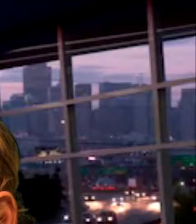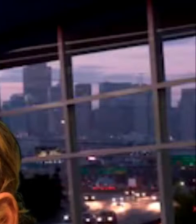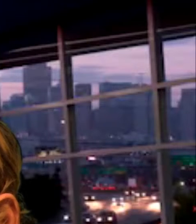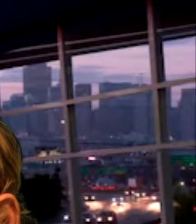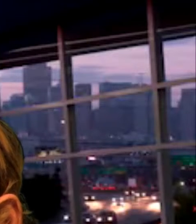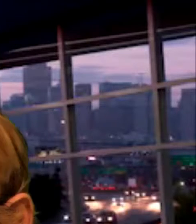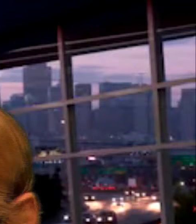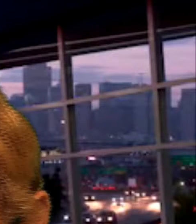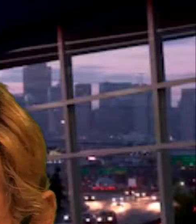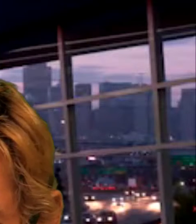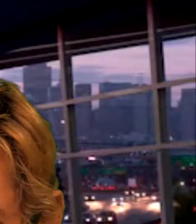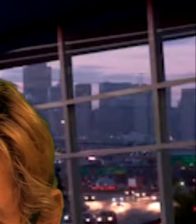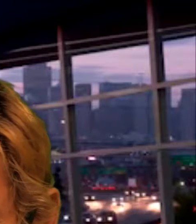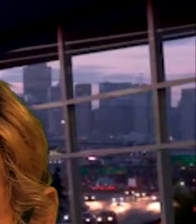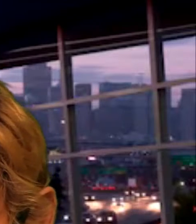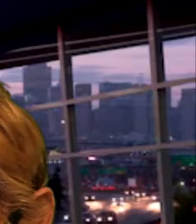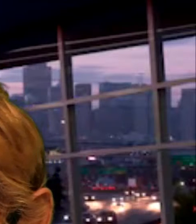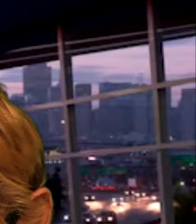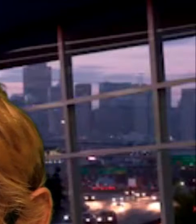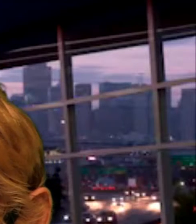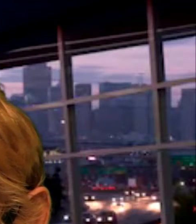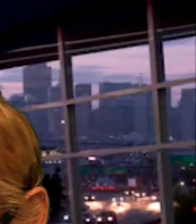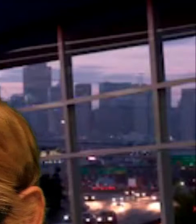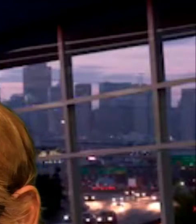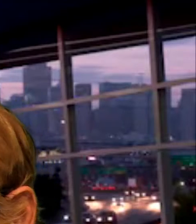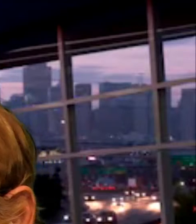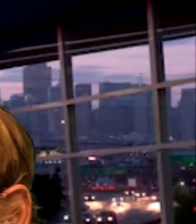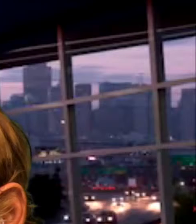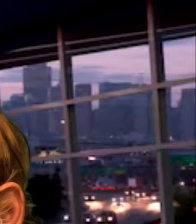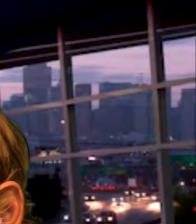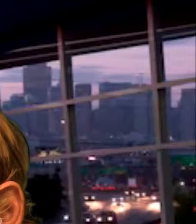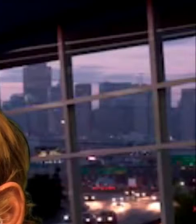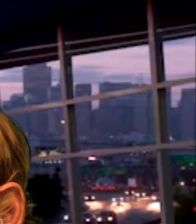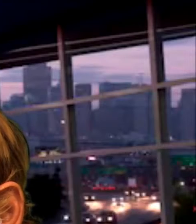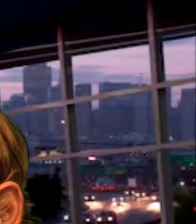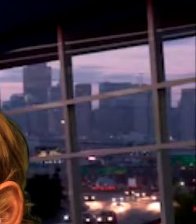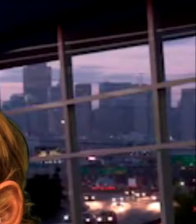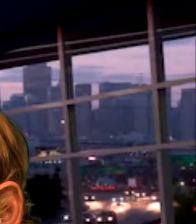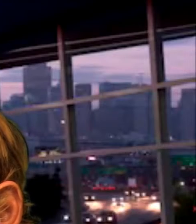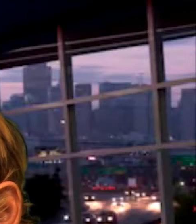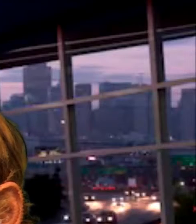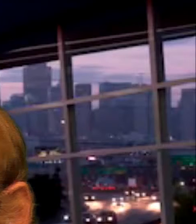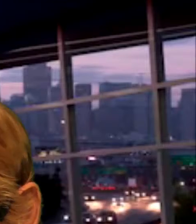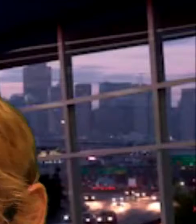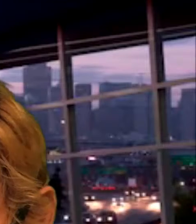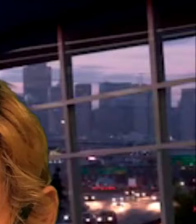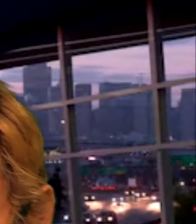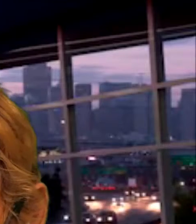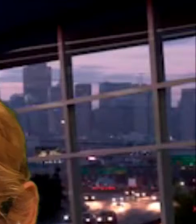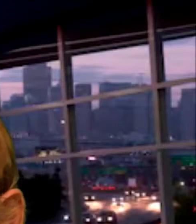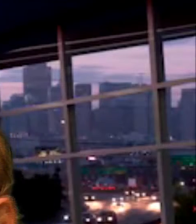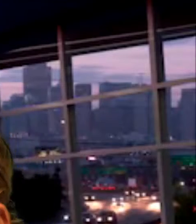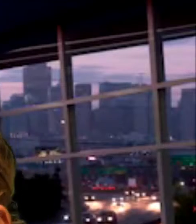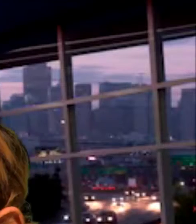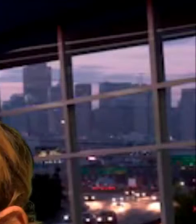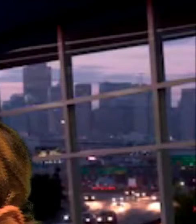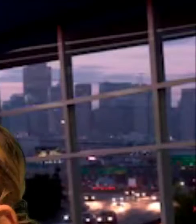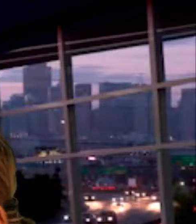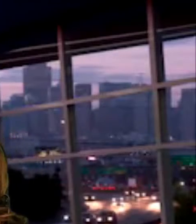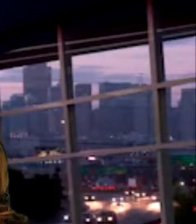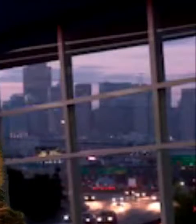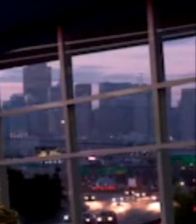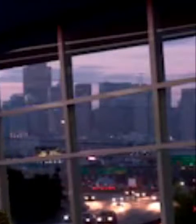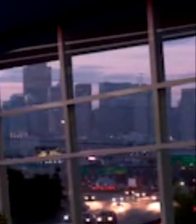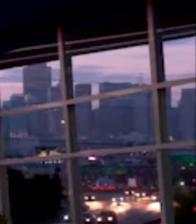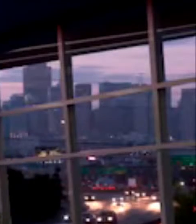his minions of what they're capable of as far as equitably distributing, getting it